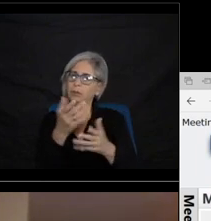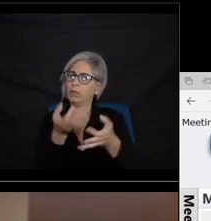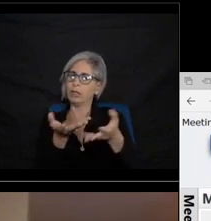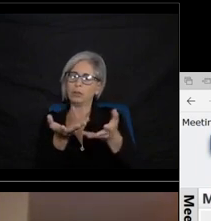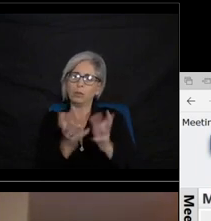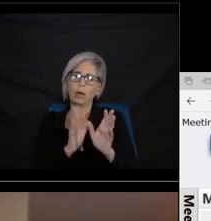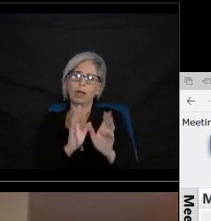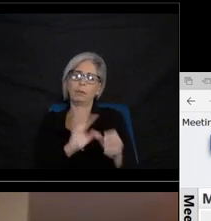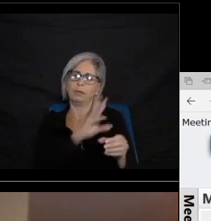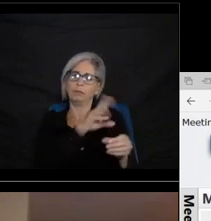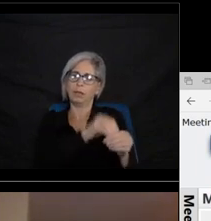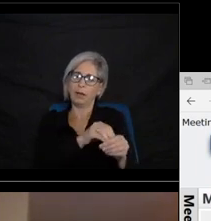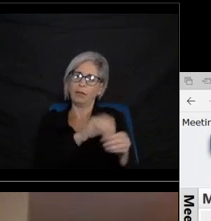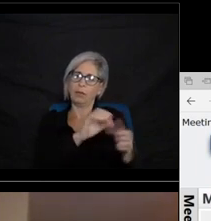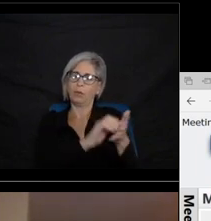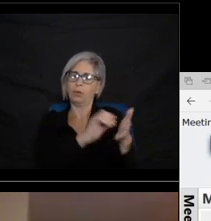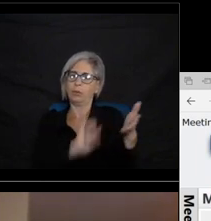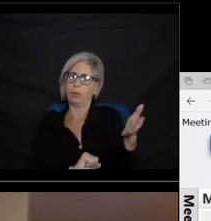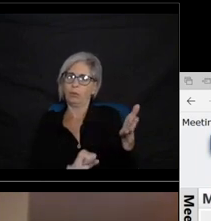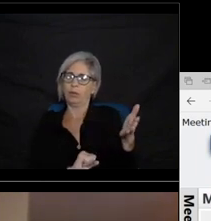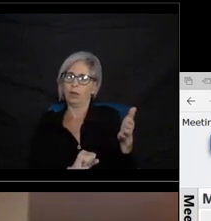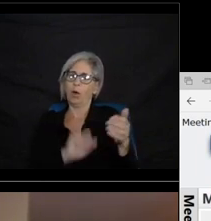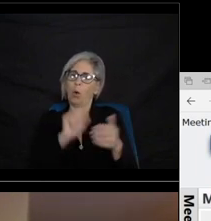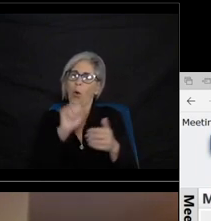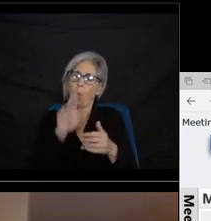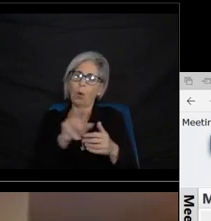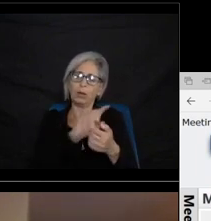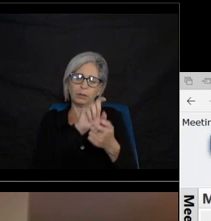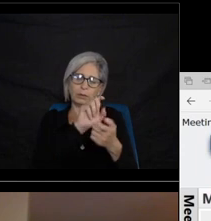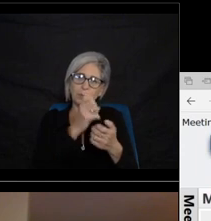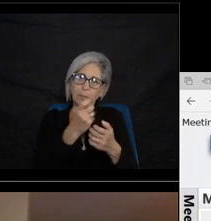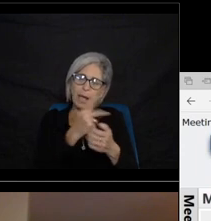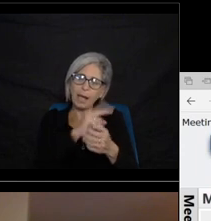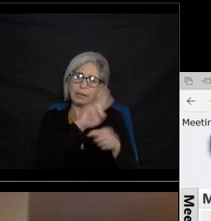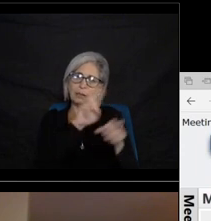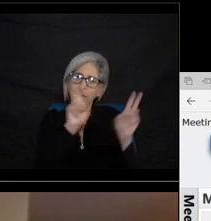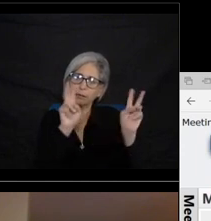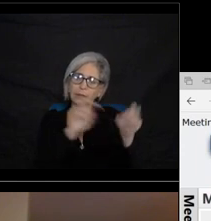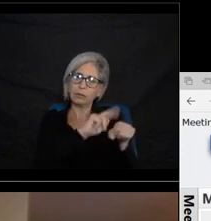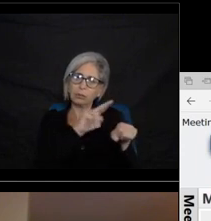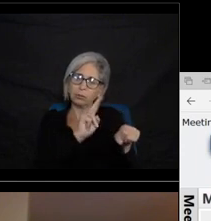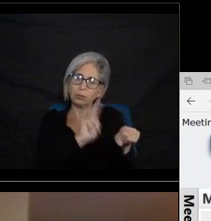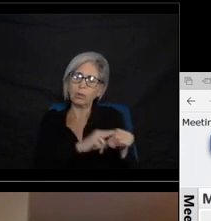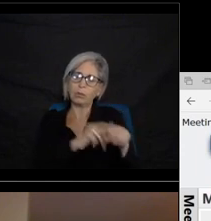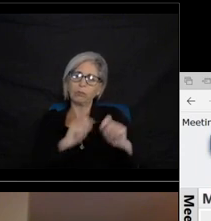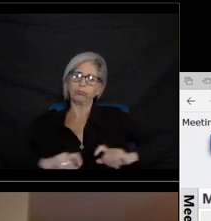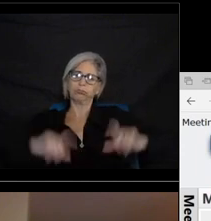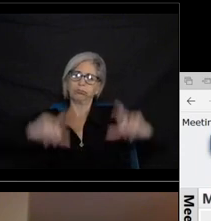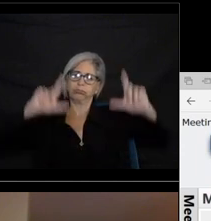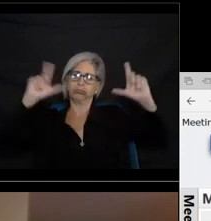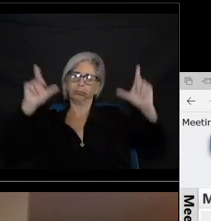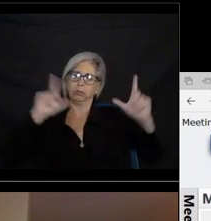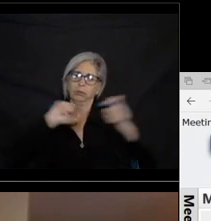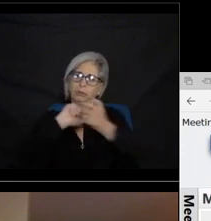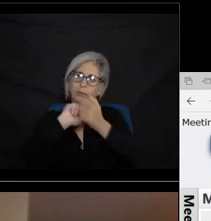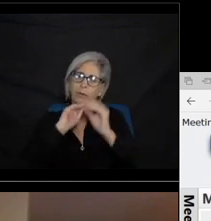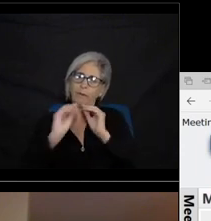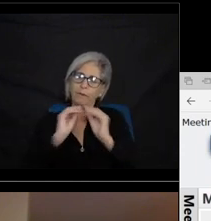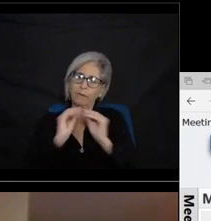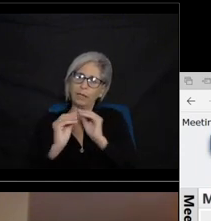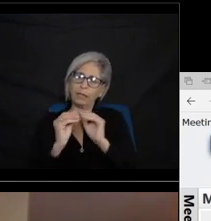in it removed. Everything else is exactly the same as it was originally supposed to go up before those alterations were made back in